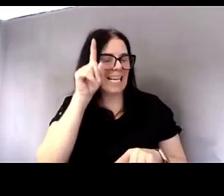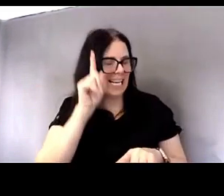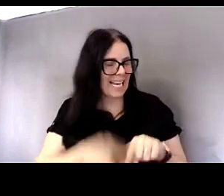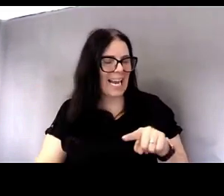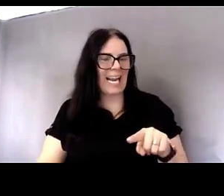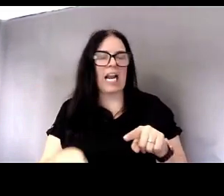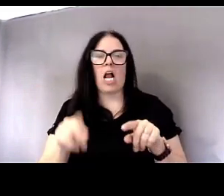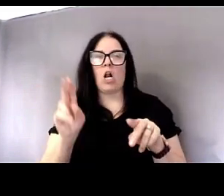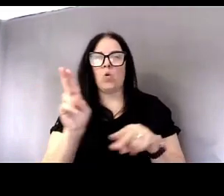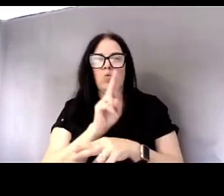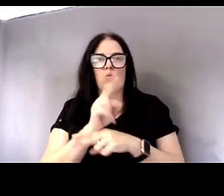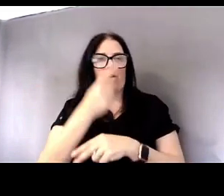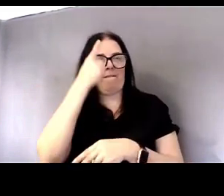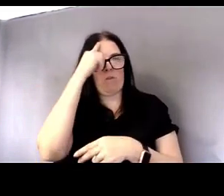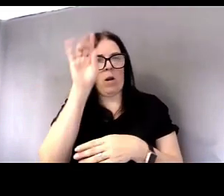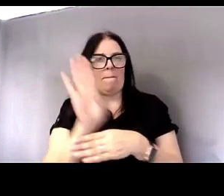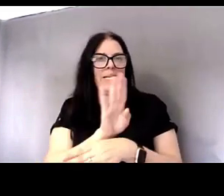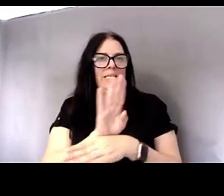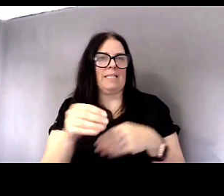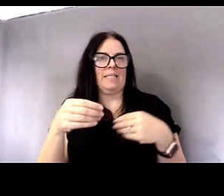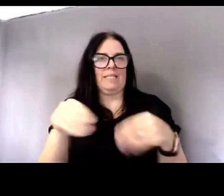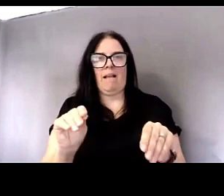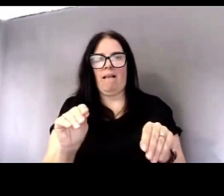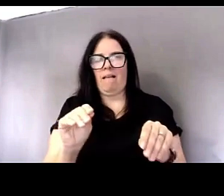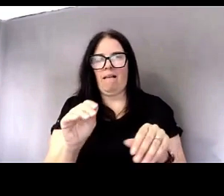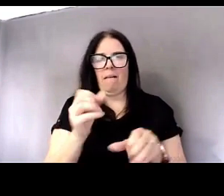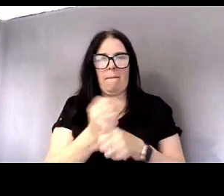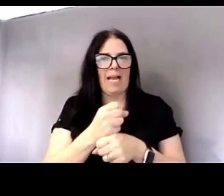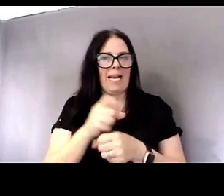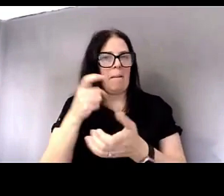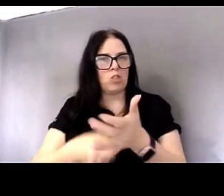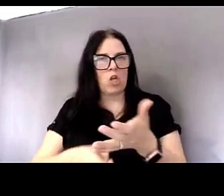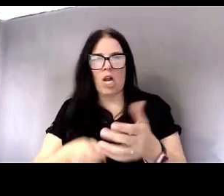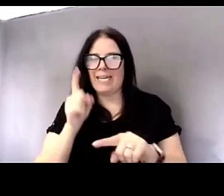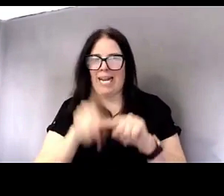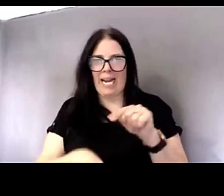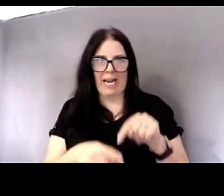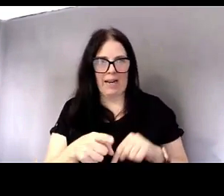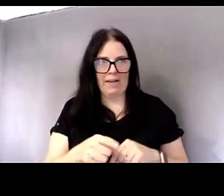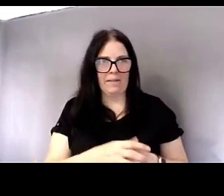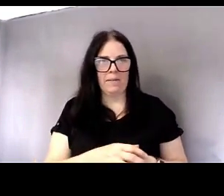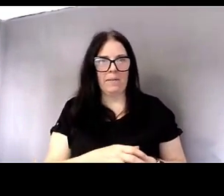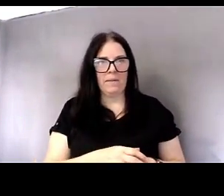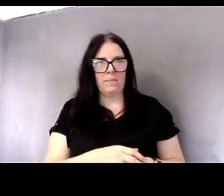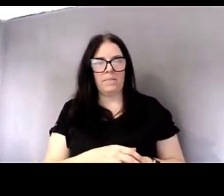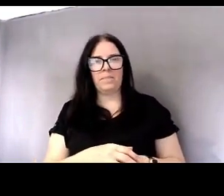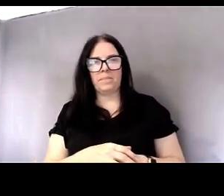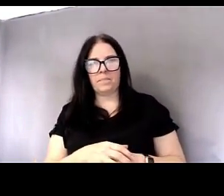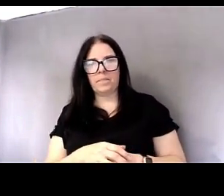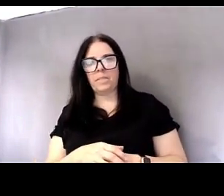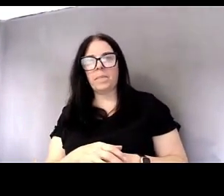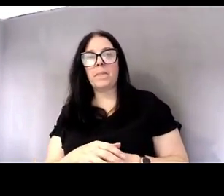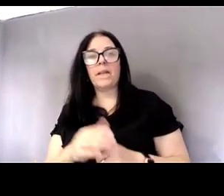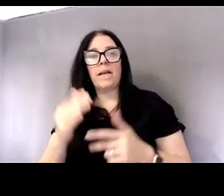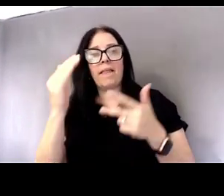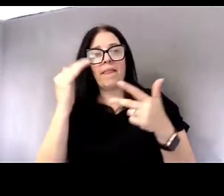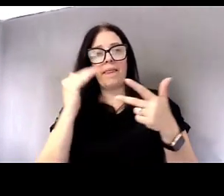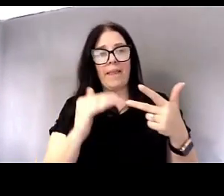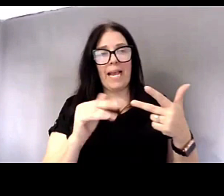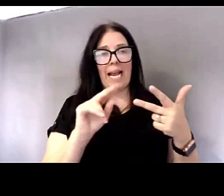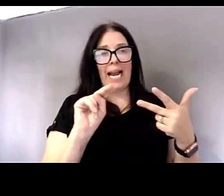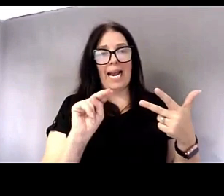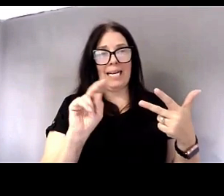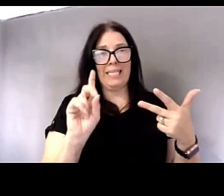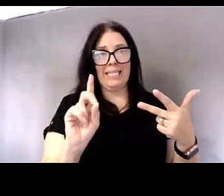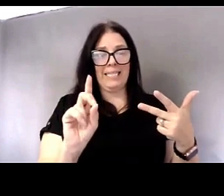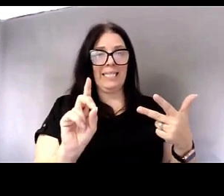for commercial purposes. When you see that, you cannot use it for commercial purposes. Then there's the ND.